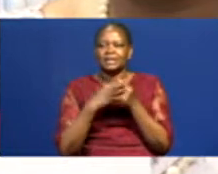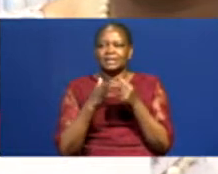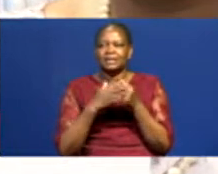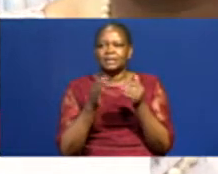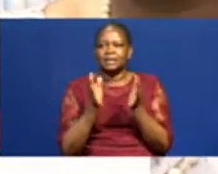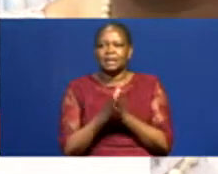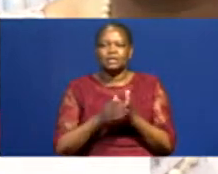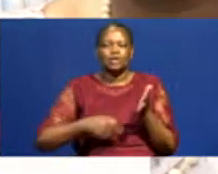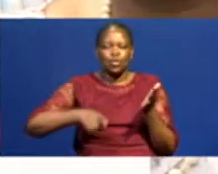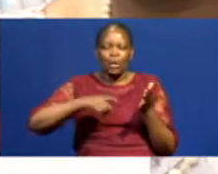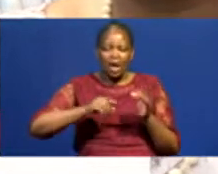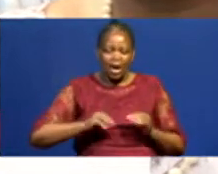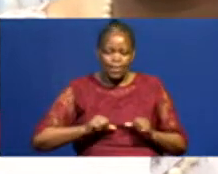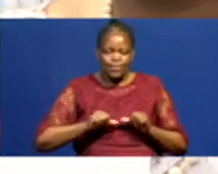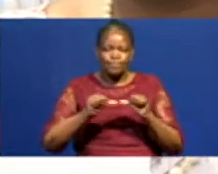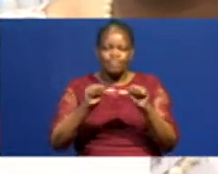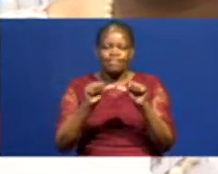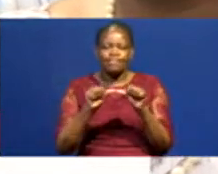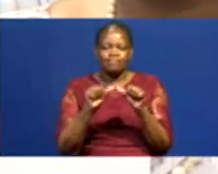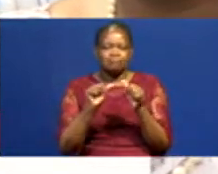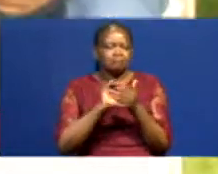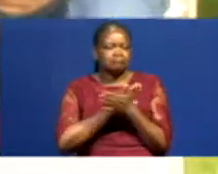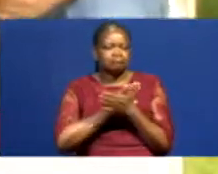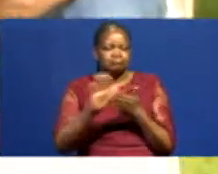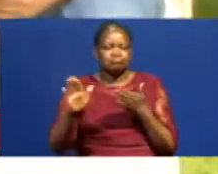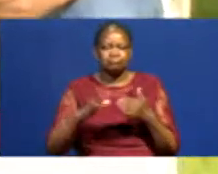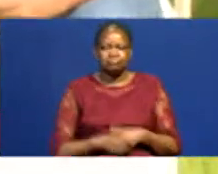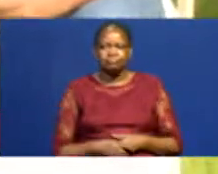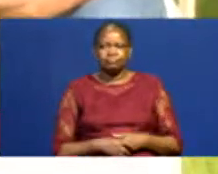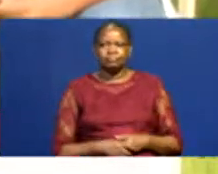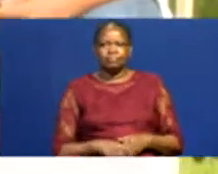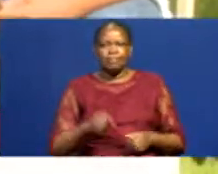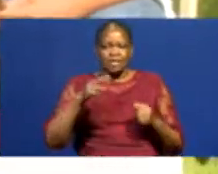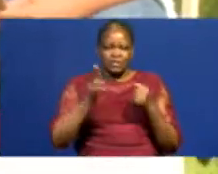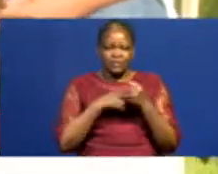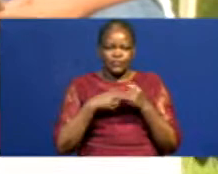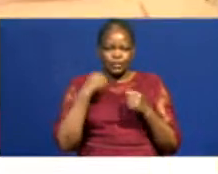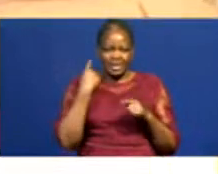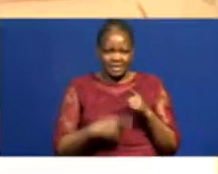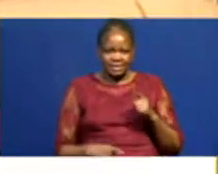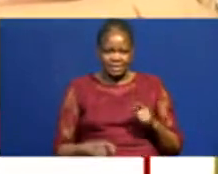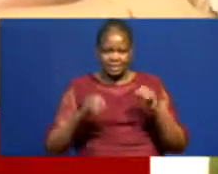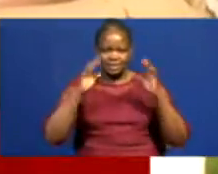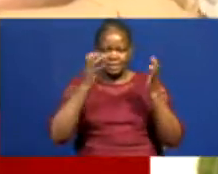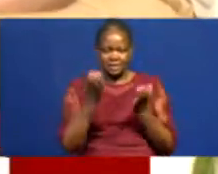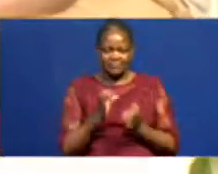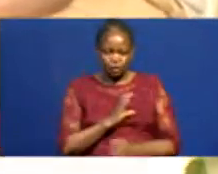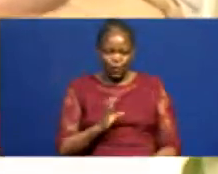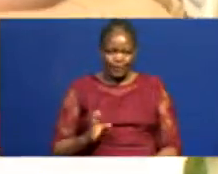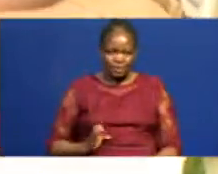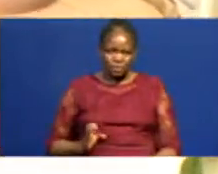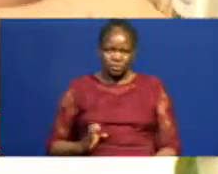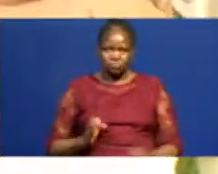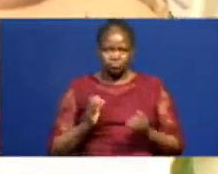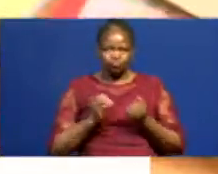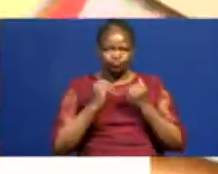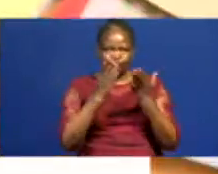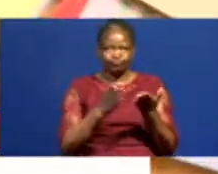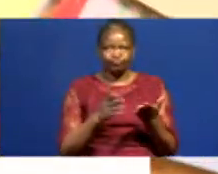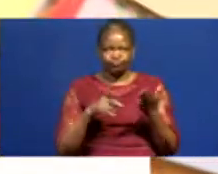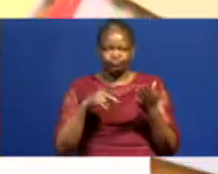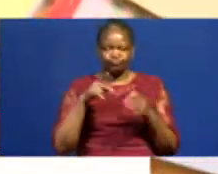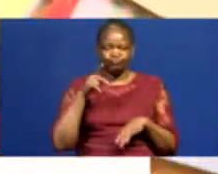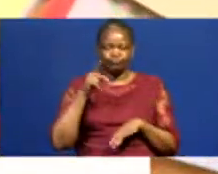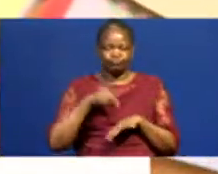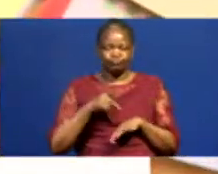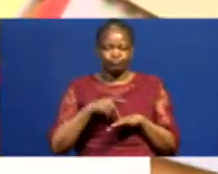and we are moving seamlessly. In July this year, the Teachers Service Commission awarded the principals